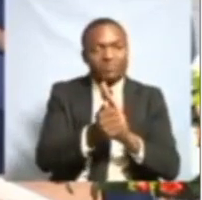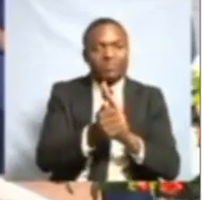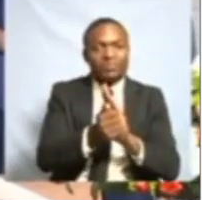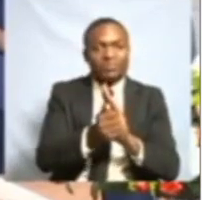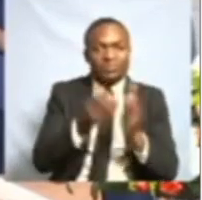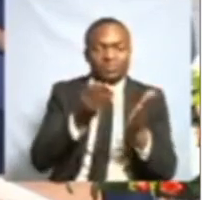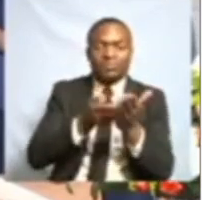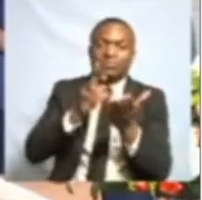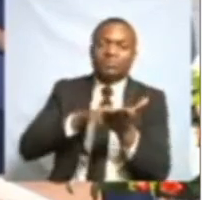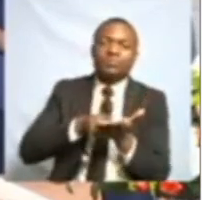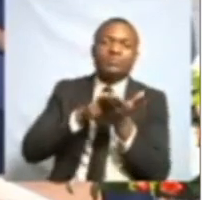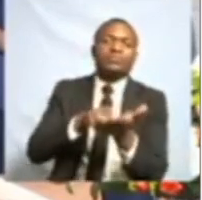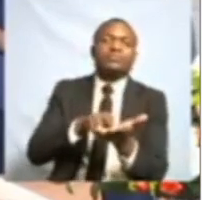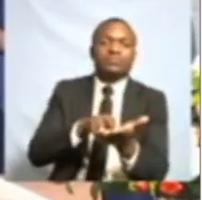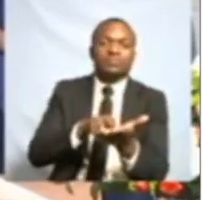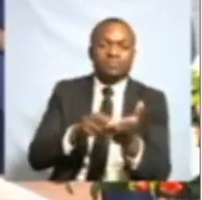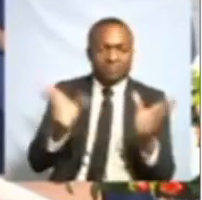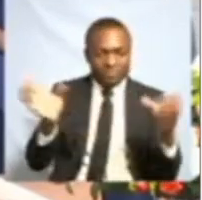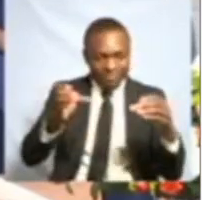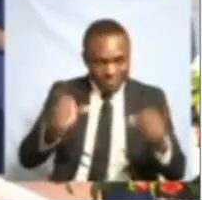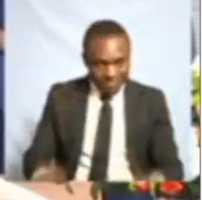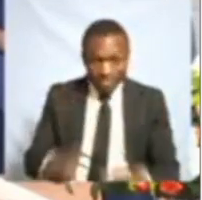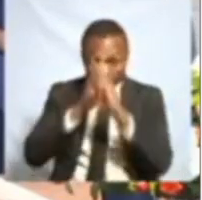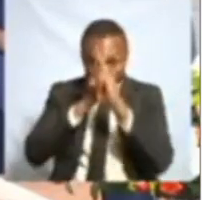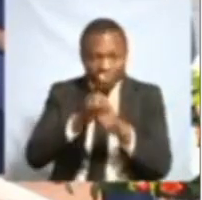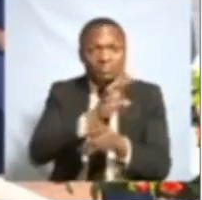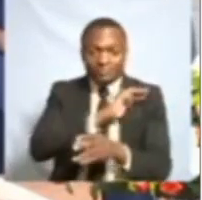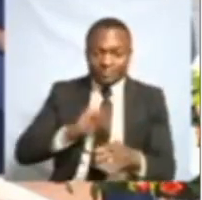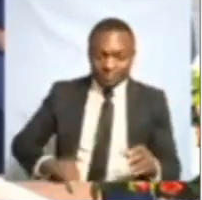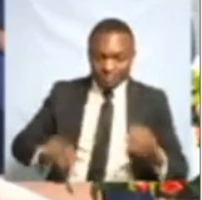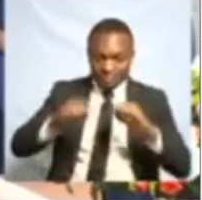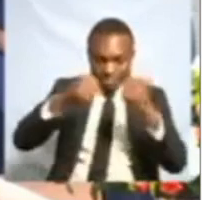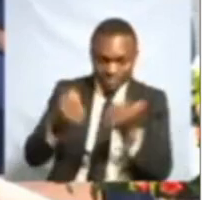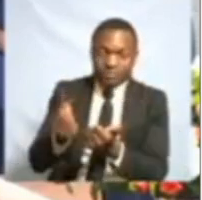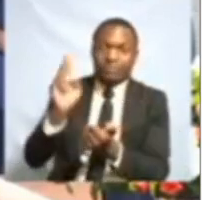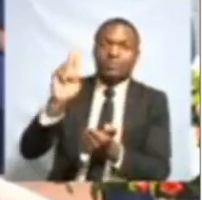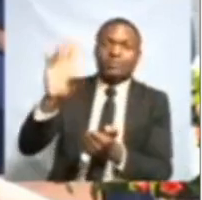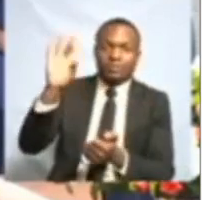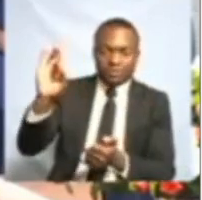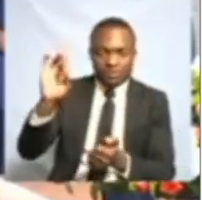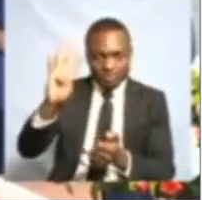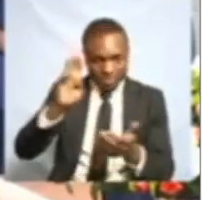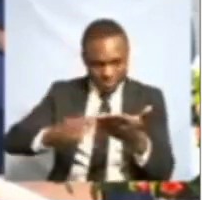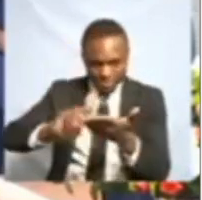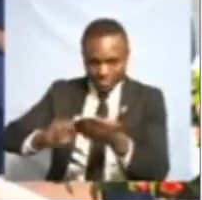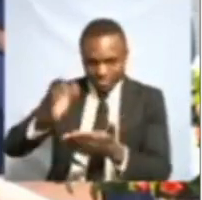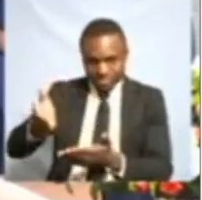this recommendation of the committee. Honorable Member, Section 28(4) states as follows, and I